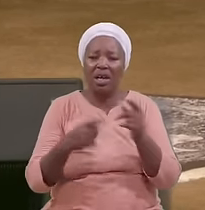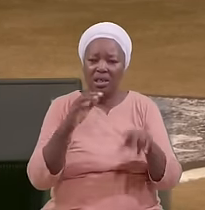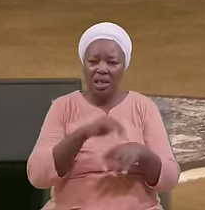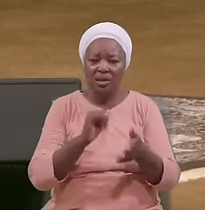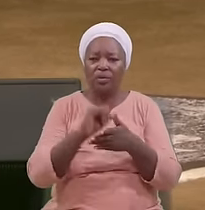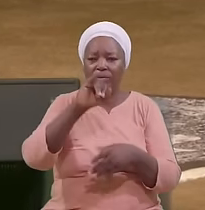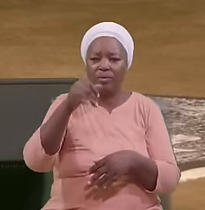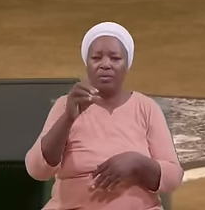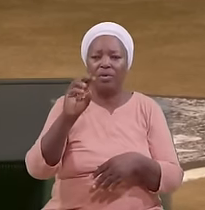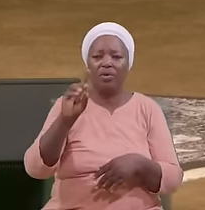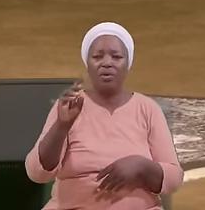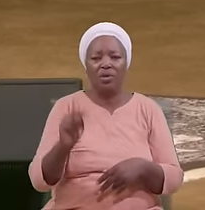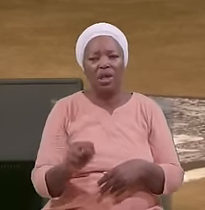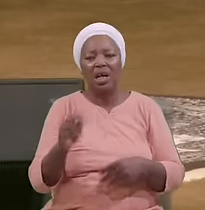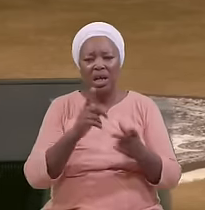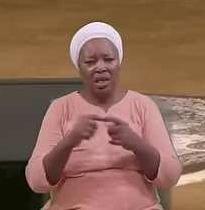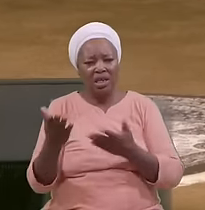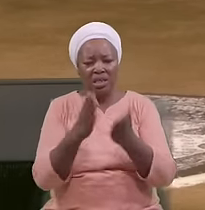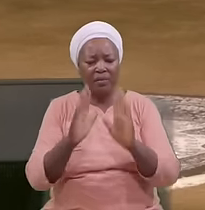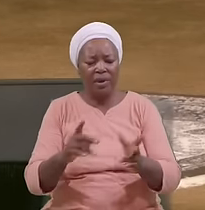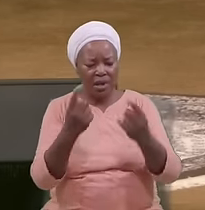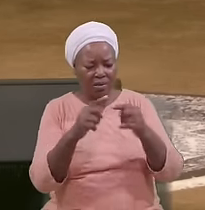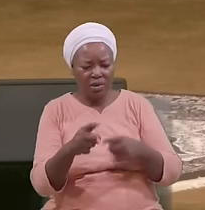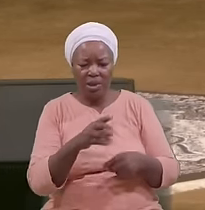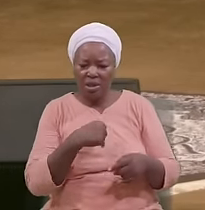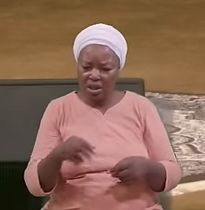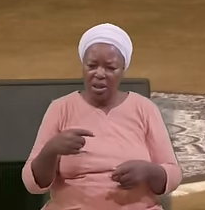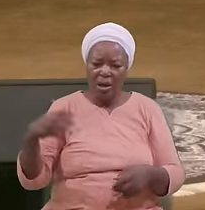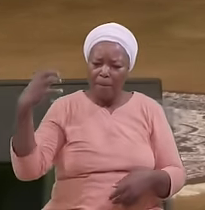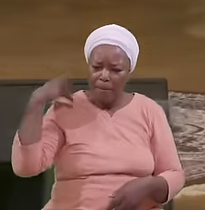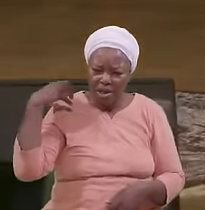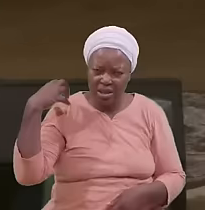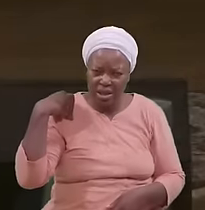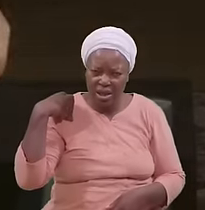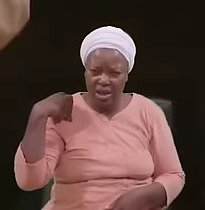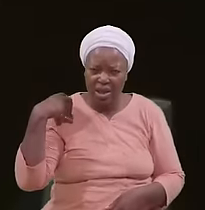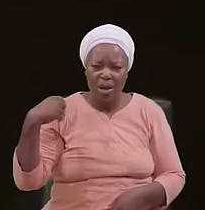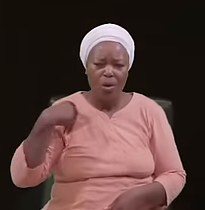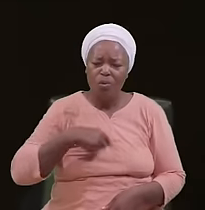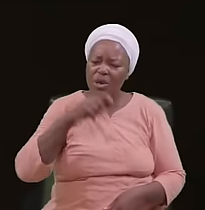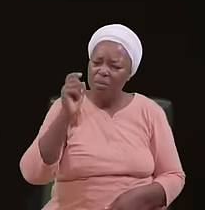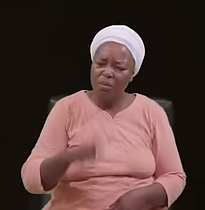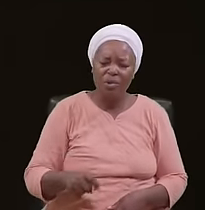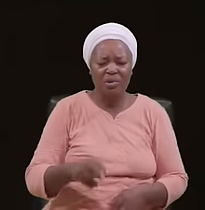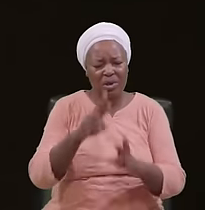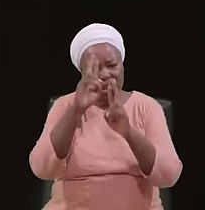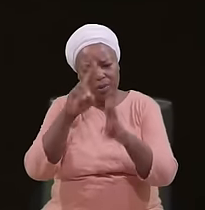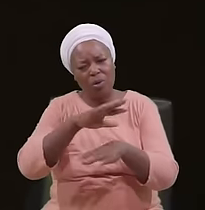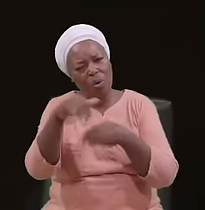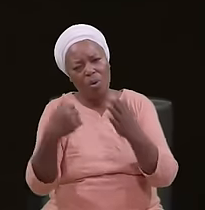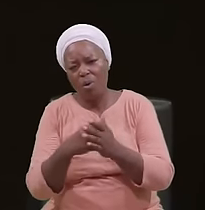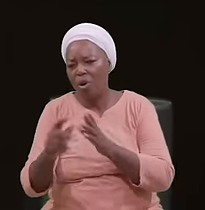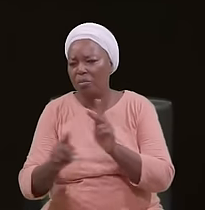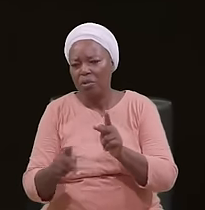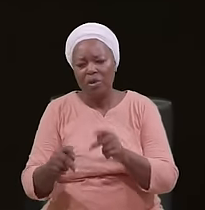Then his servants came to him and they said, Master, we must respect all people. They have